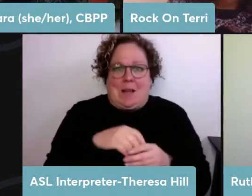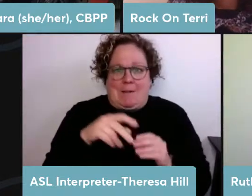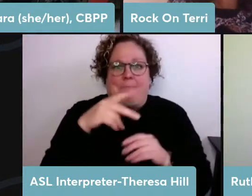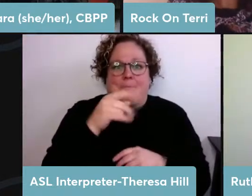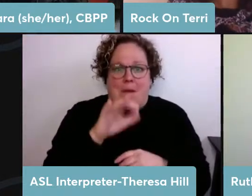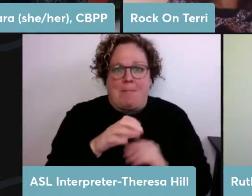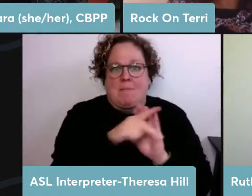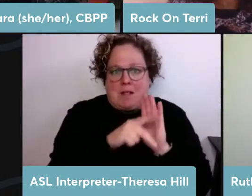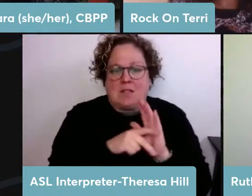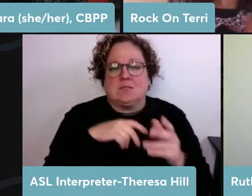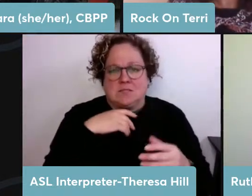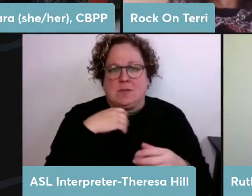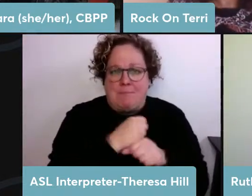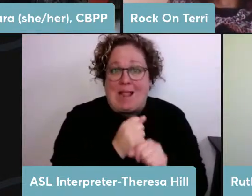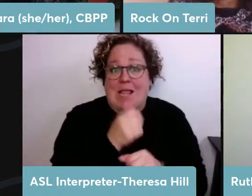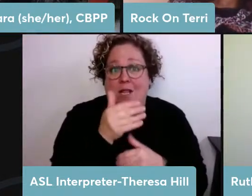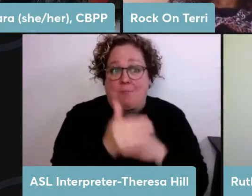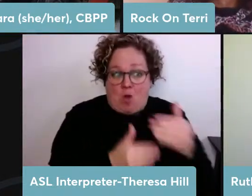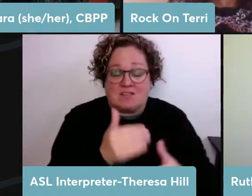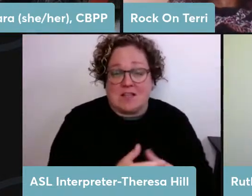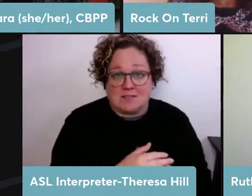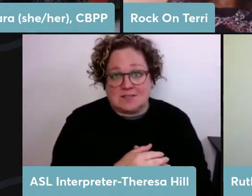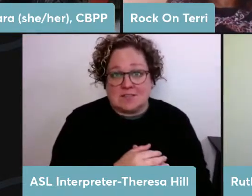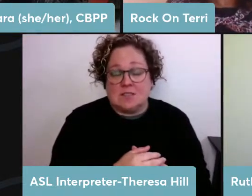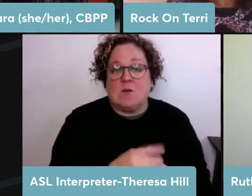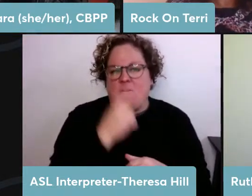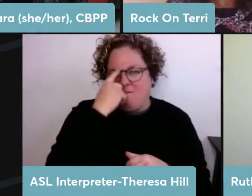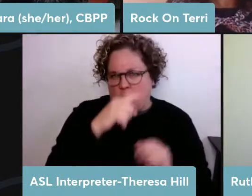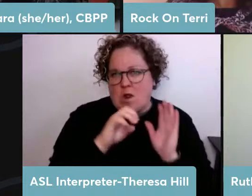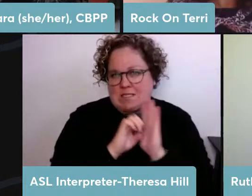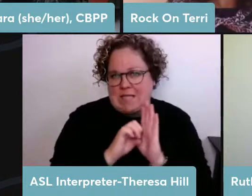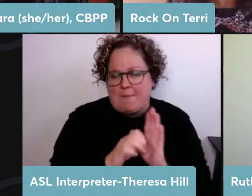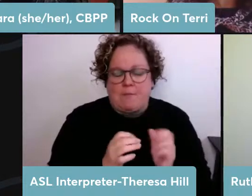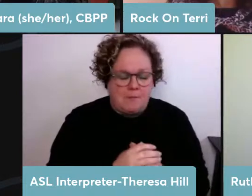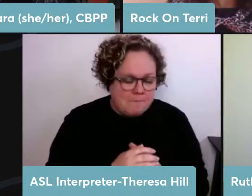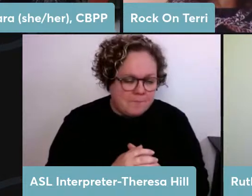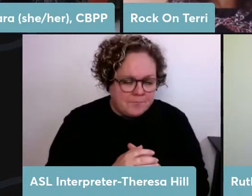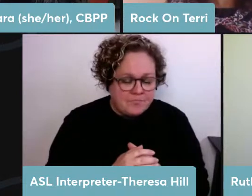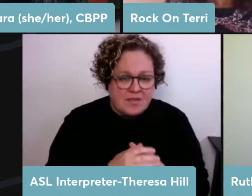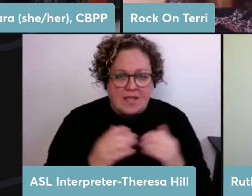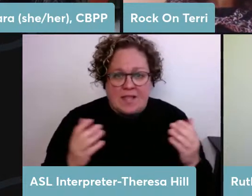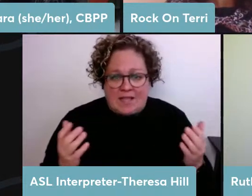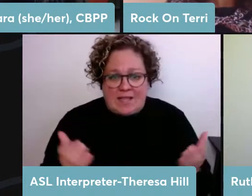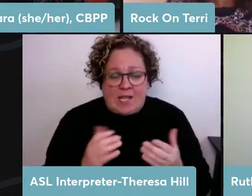process. So in terms of an example of that, here at